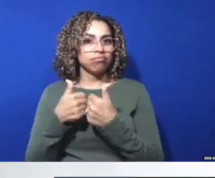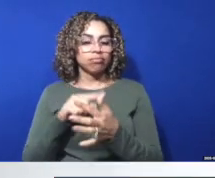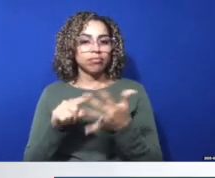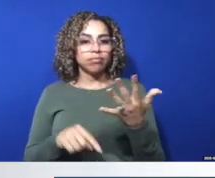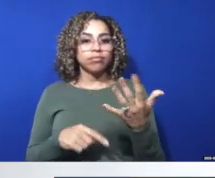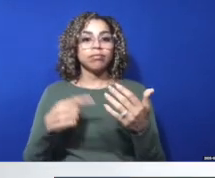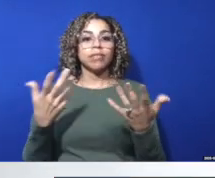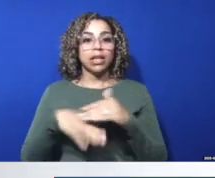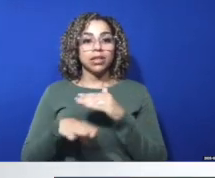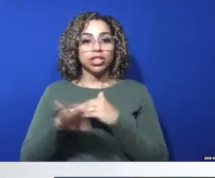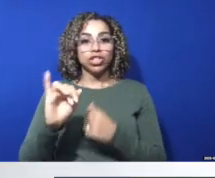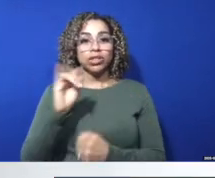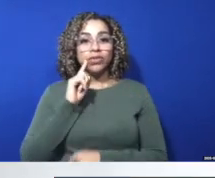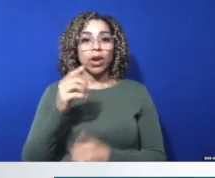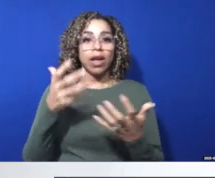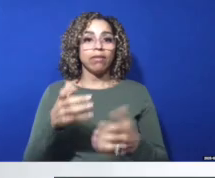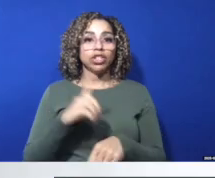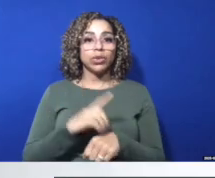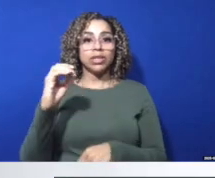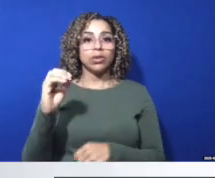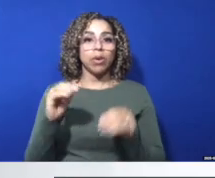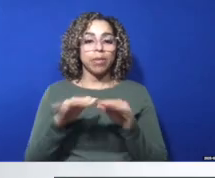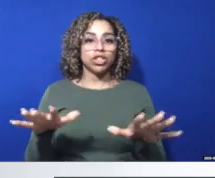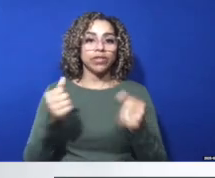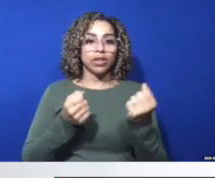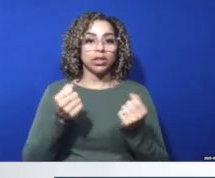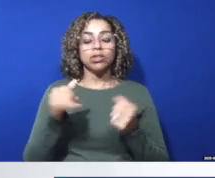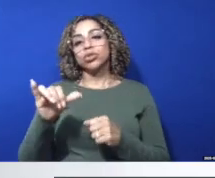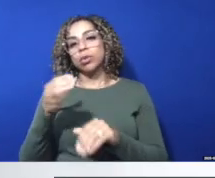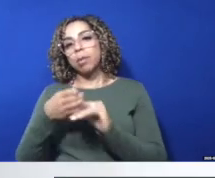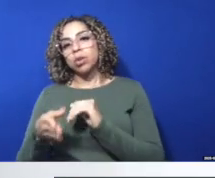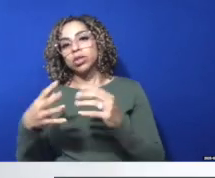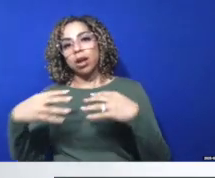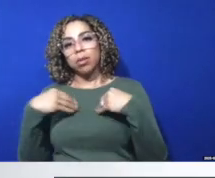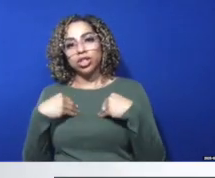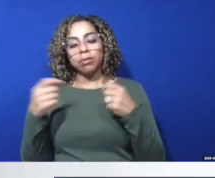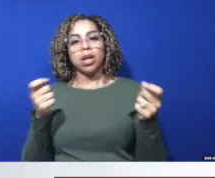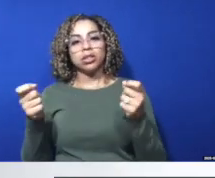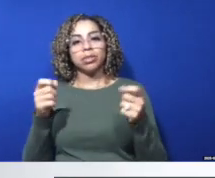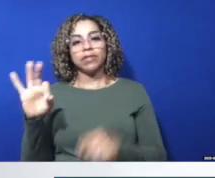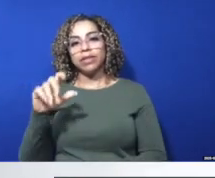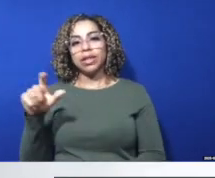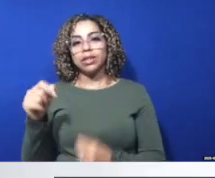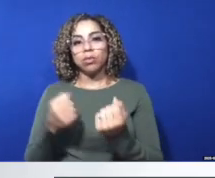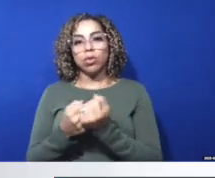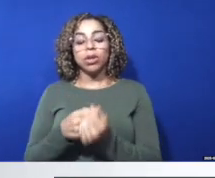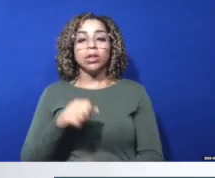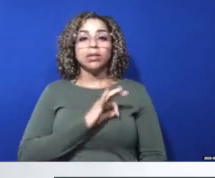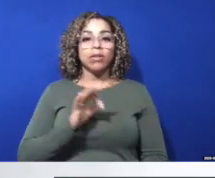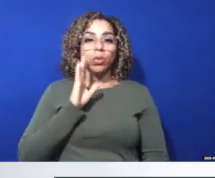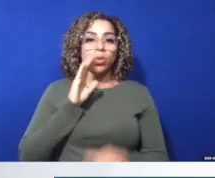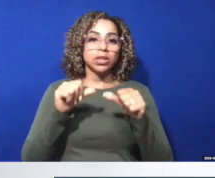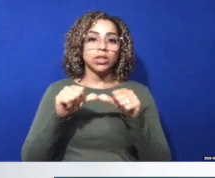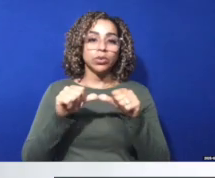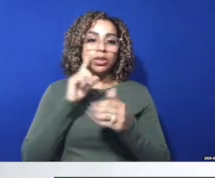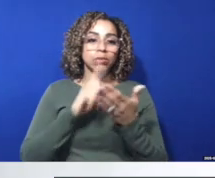heavy-duty zero-emission vehicles and post-adoption fleet management support. Staff will continue exploring the potential design of a